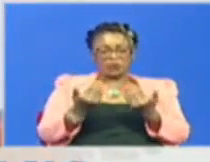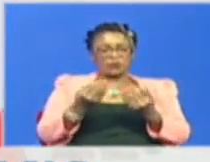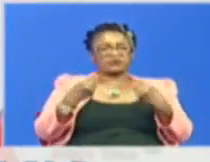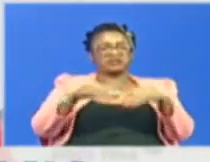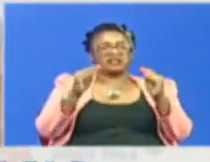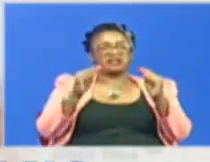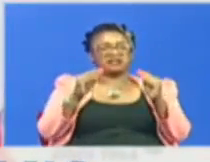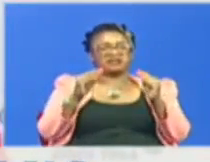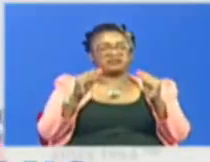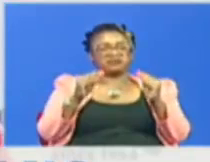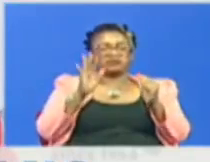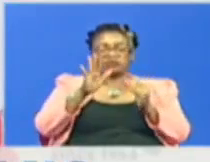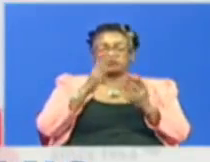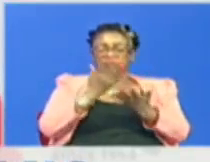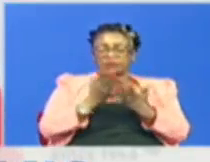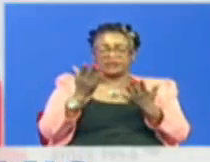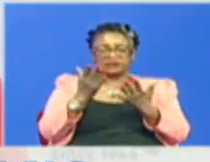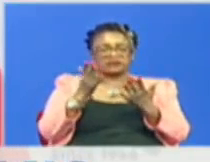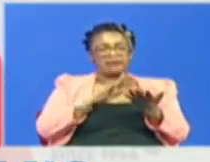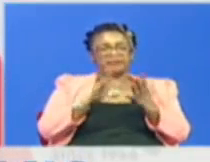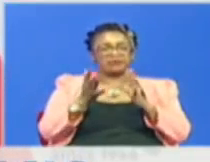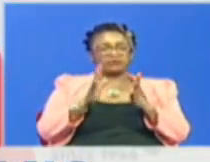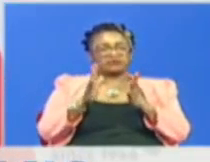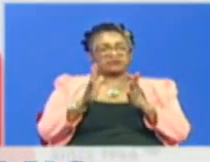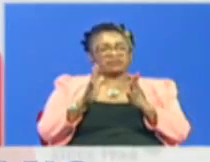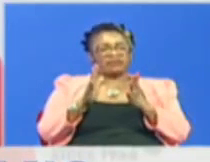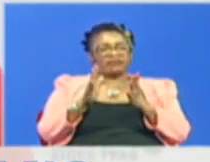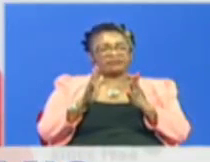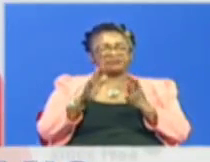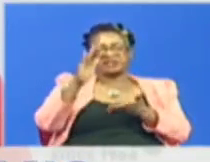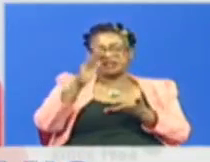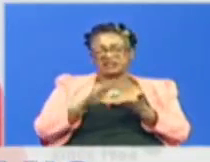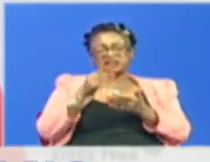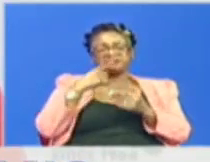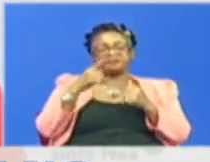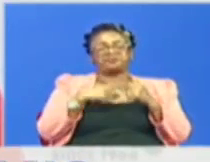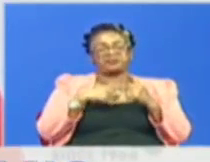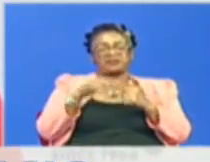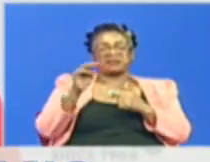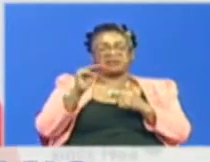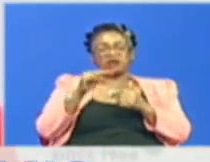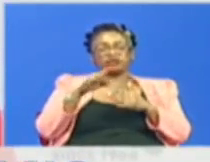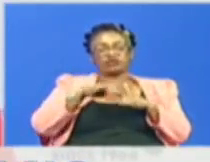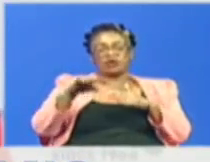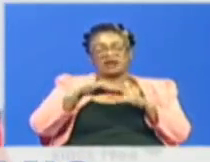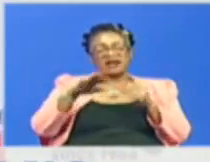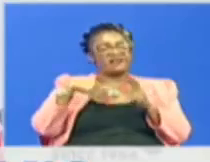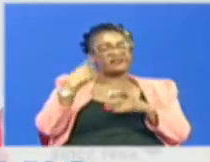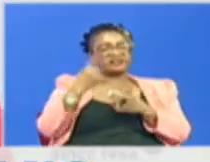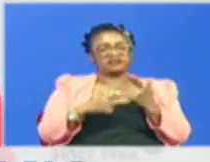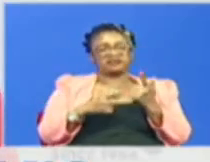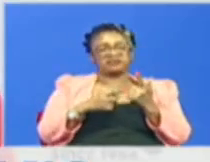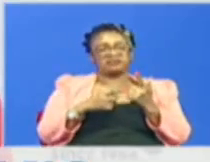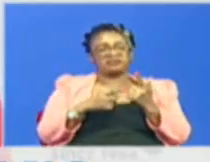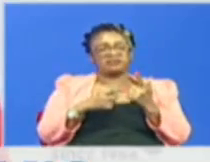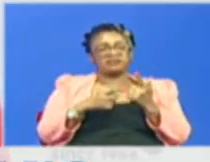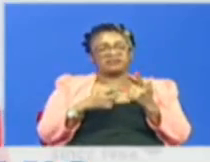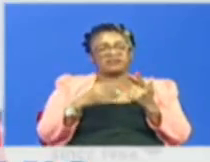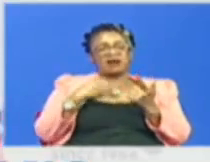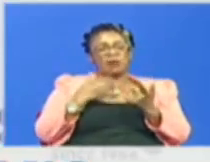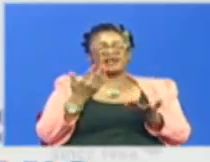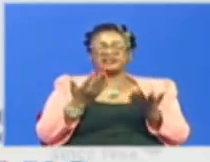in those products a total of about just a bit less than $600 million each year. Our estimation